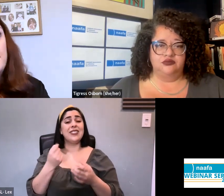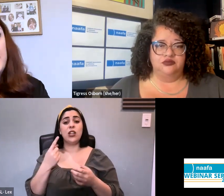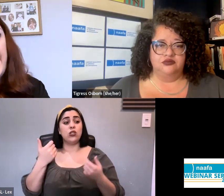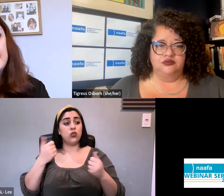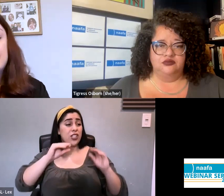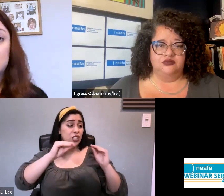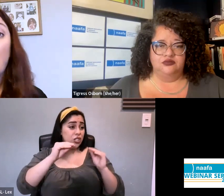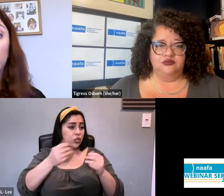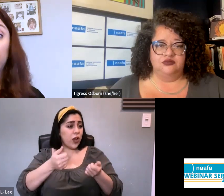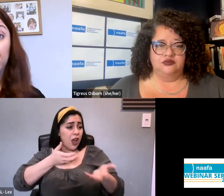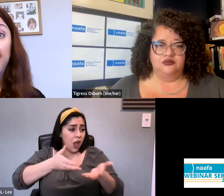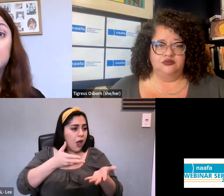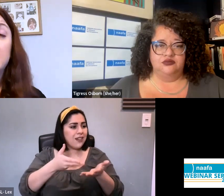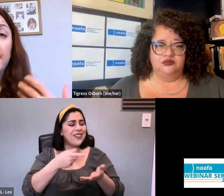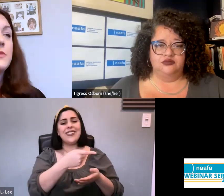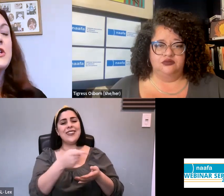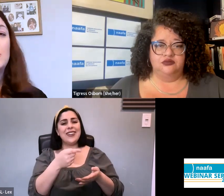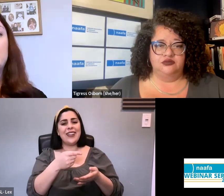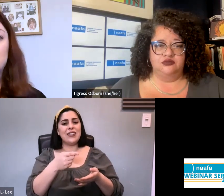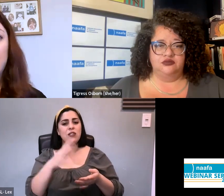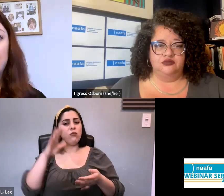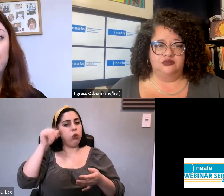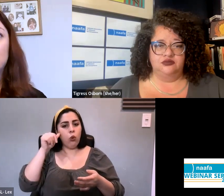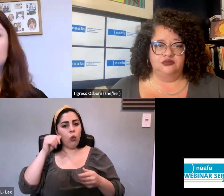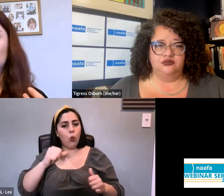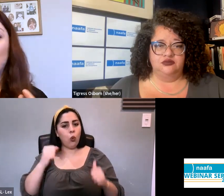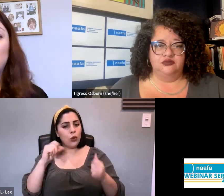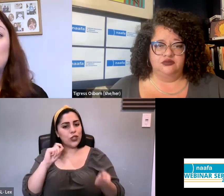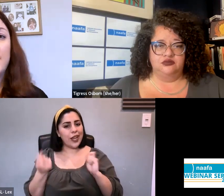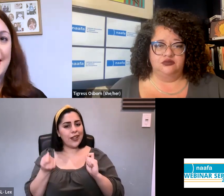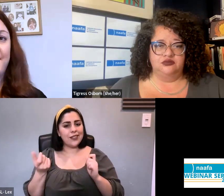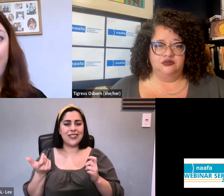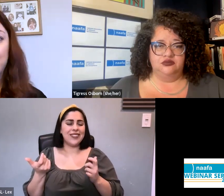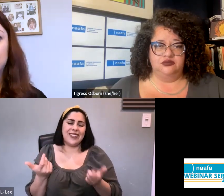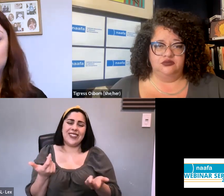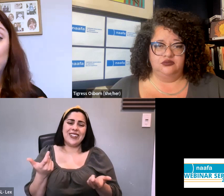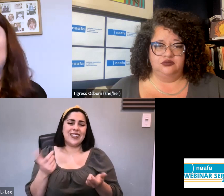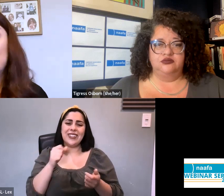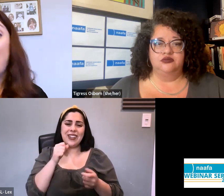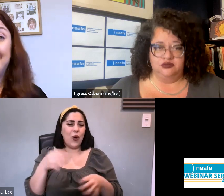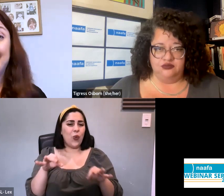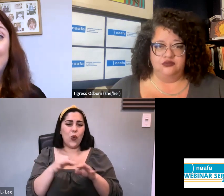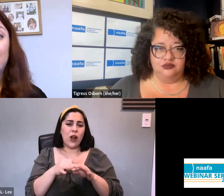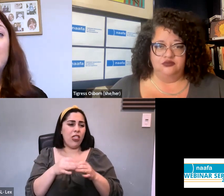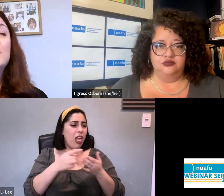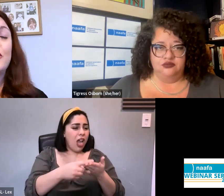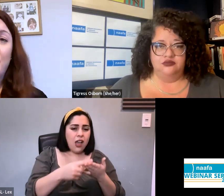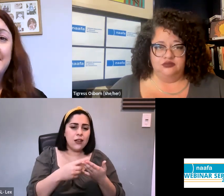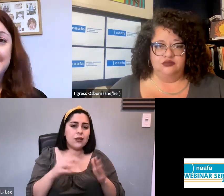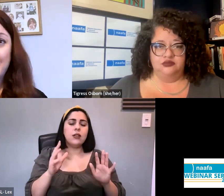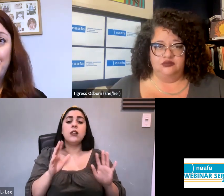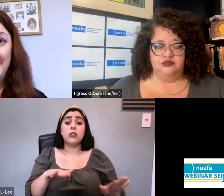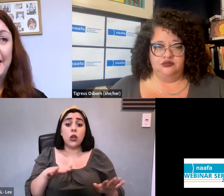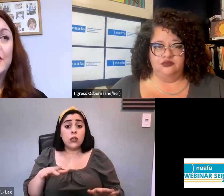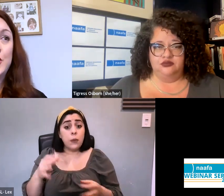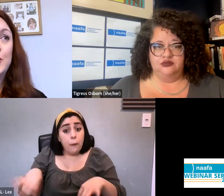in some cases, it's not worth the fight, especially when you're talking about what you want to have happen when you're not here. So